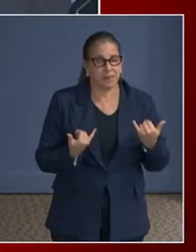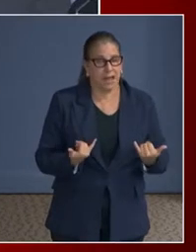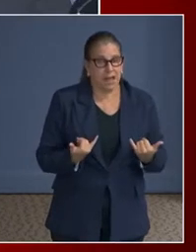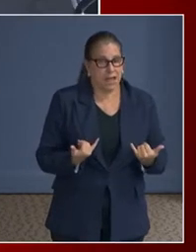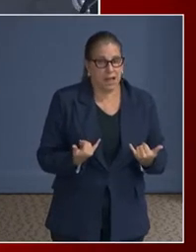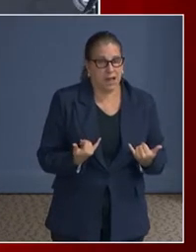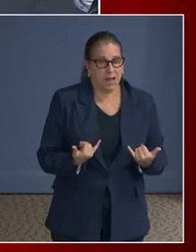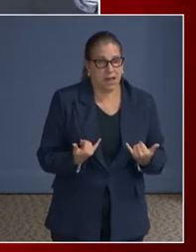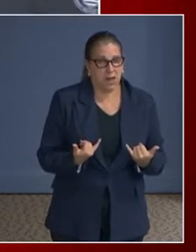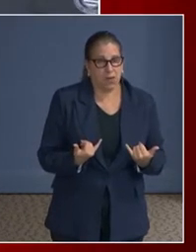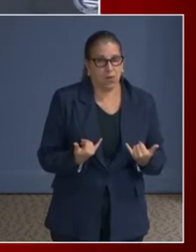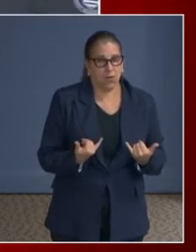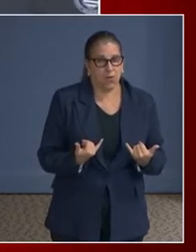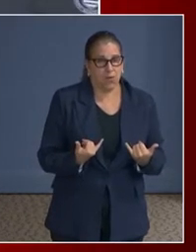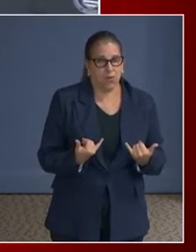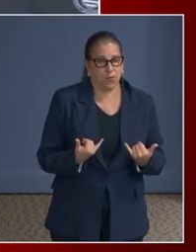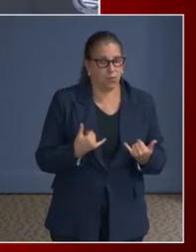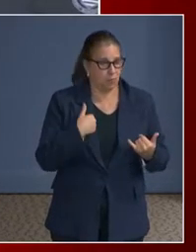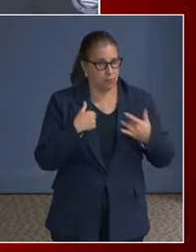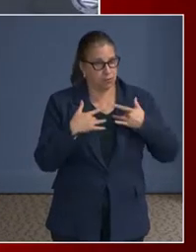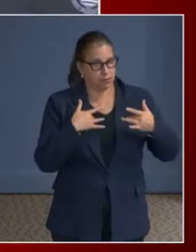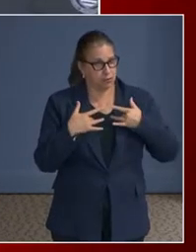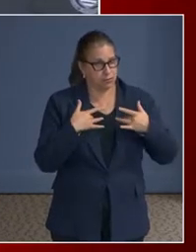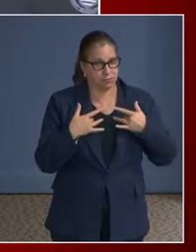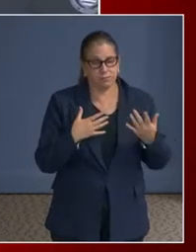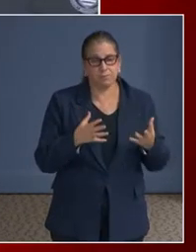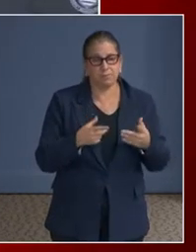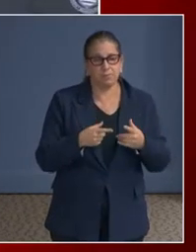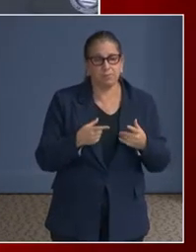ability to transmit the virus in wastewater.